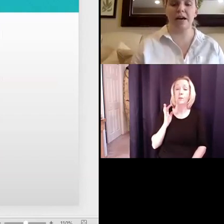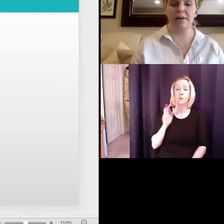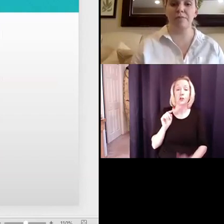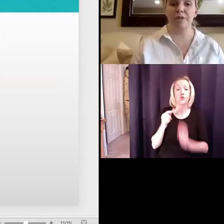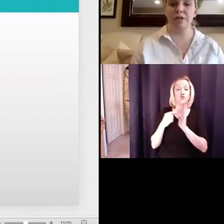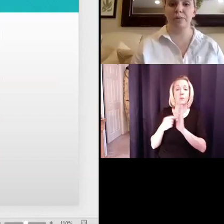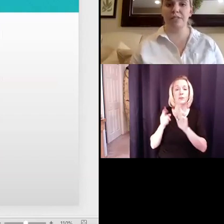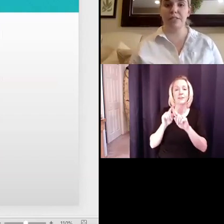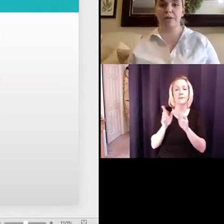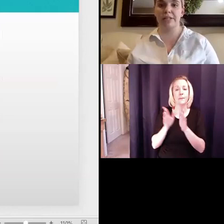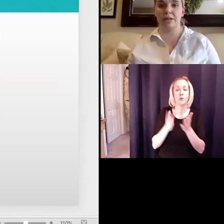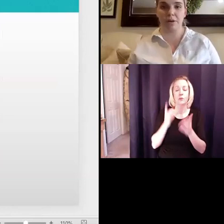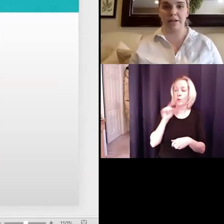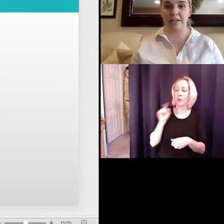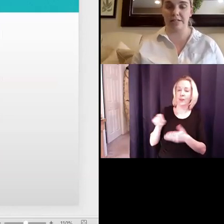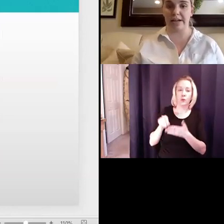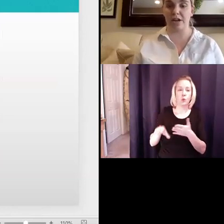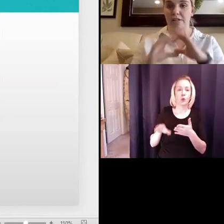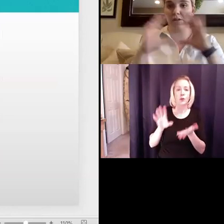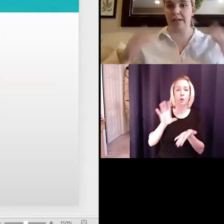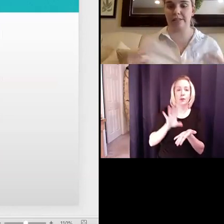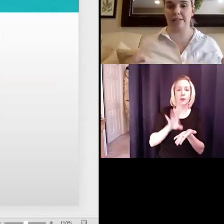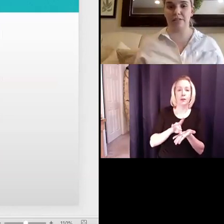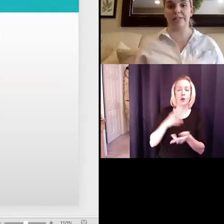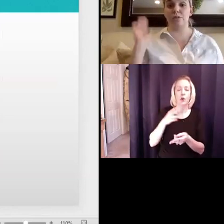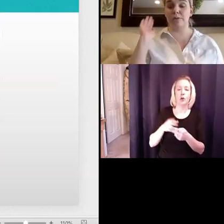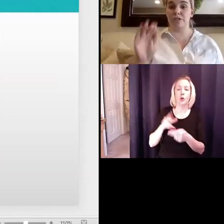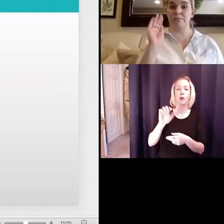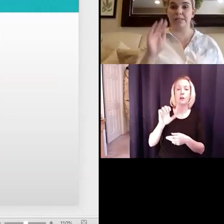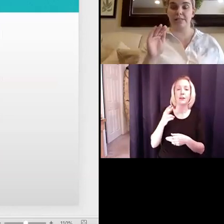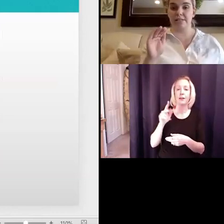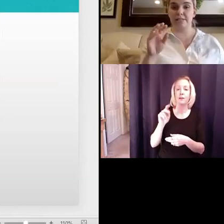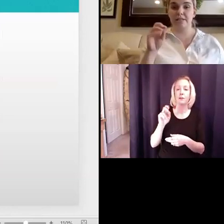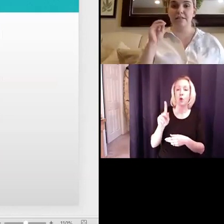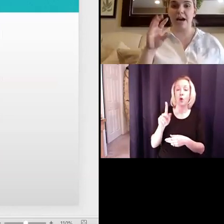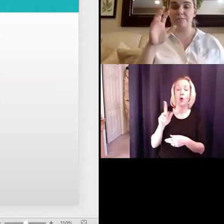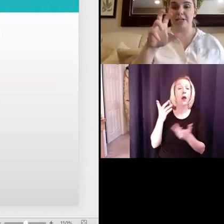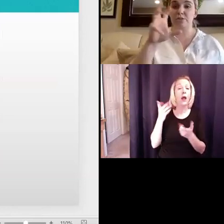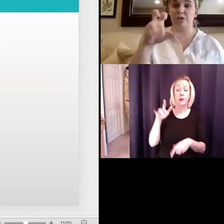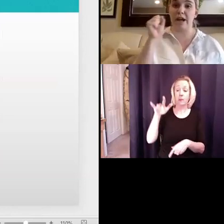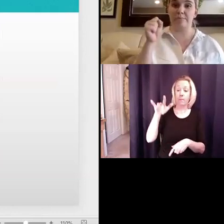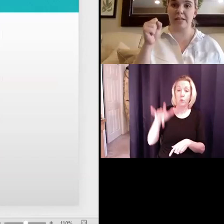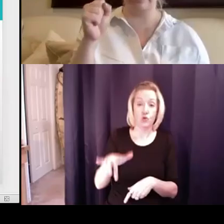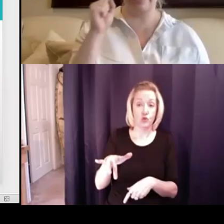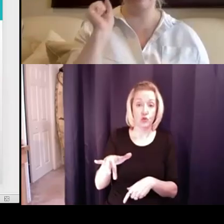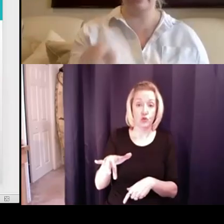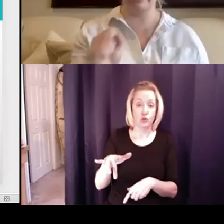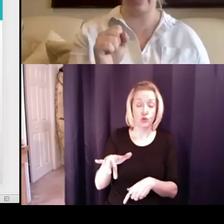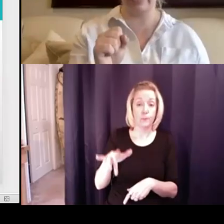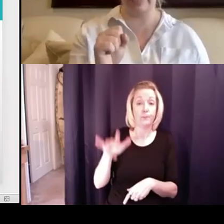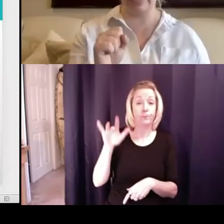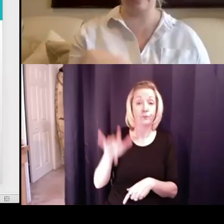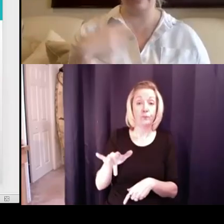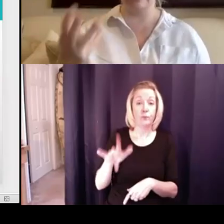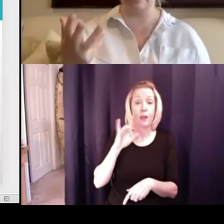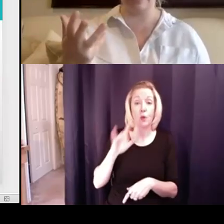books. For her, we ended up putting them on a Tech Talk, so an 8-cell device. So when she presses the object or grabs at the object, it